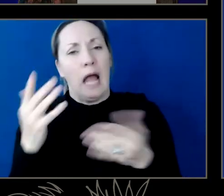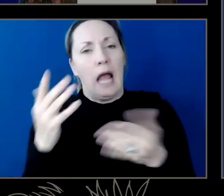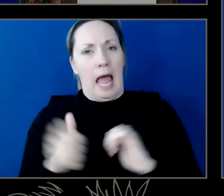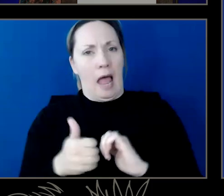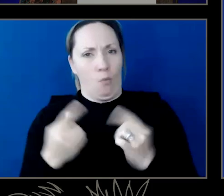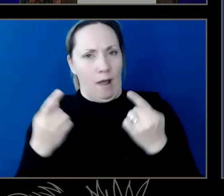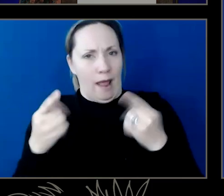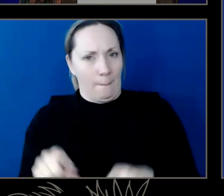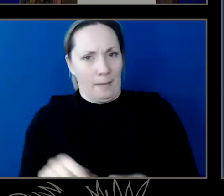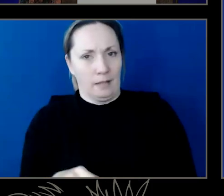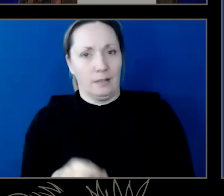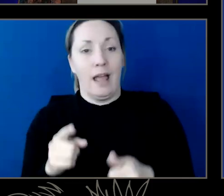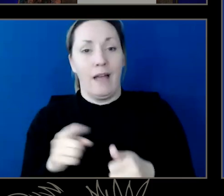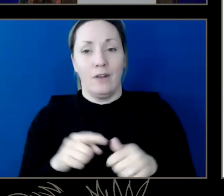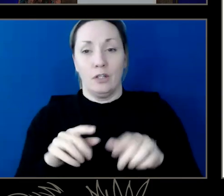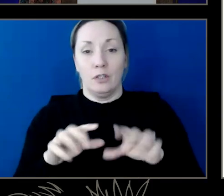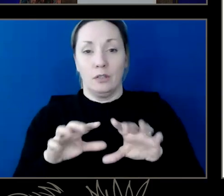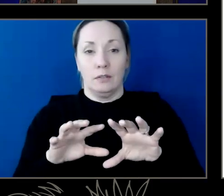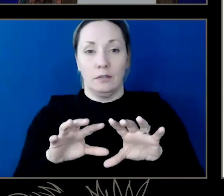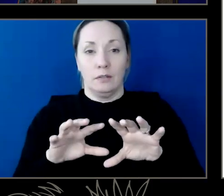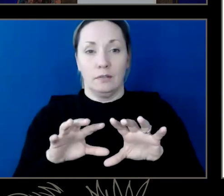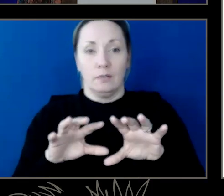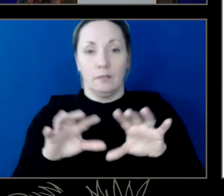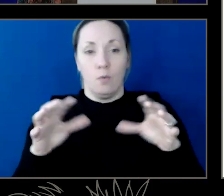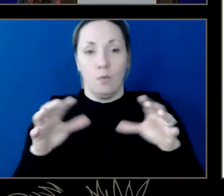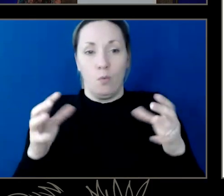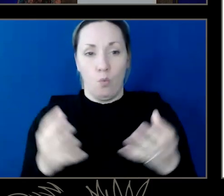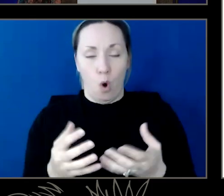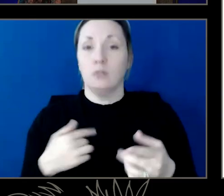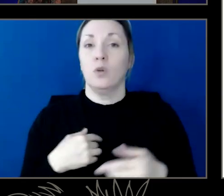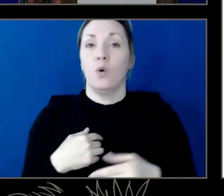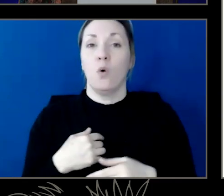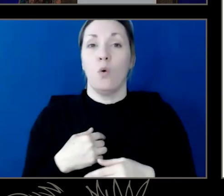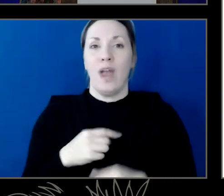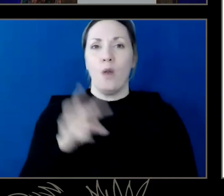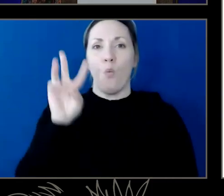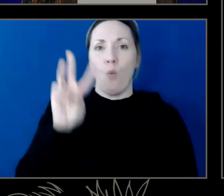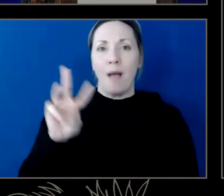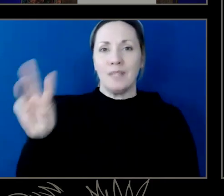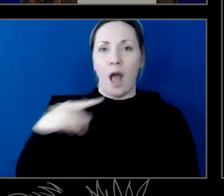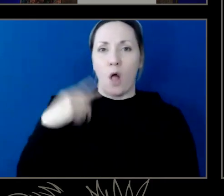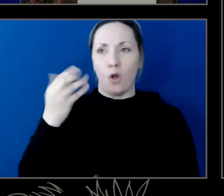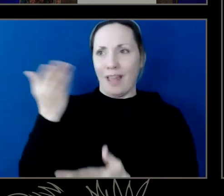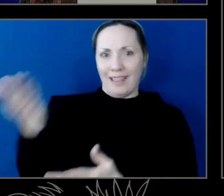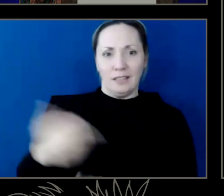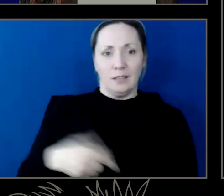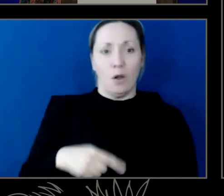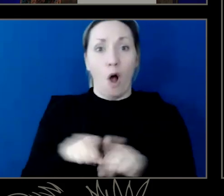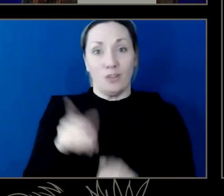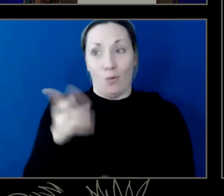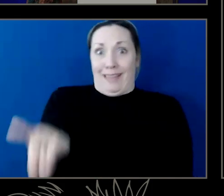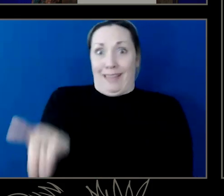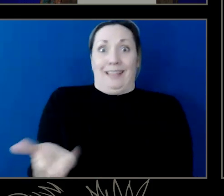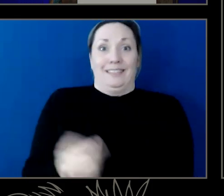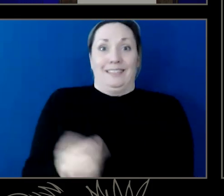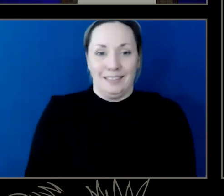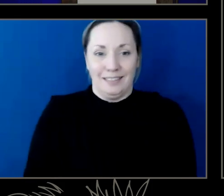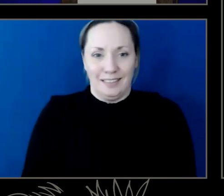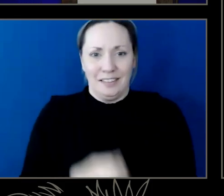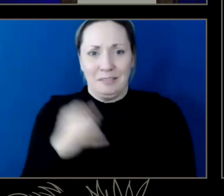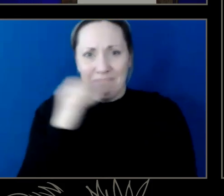was the world, and the world was a simple place. We had websites that looked like this. You also had websites that looked like this, but that's not the